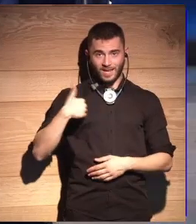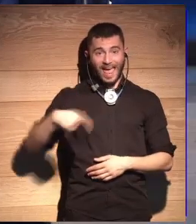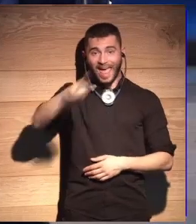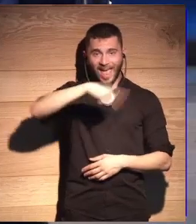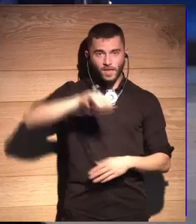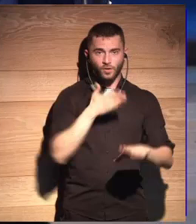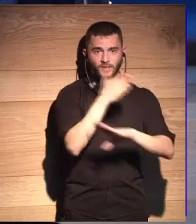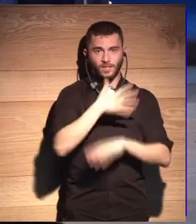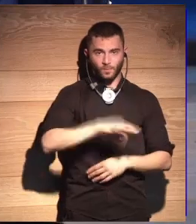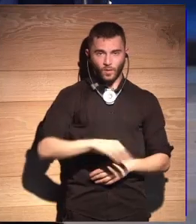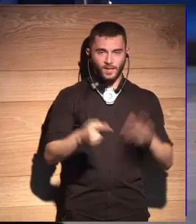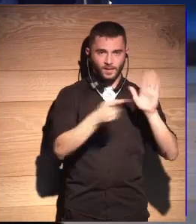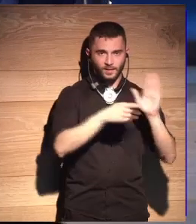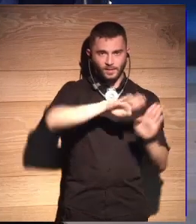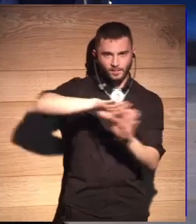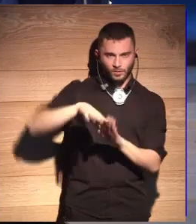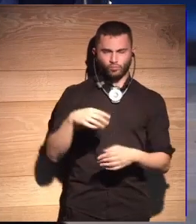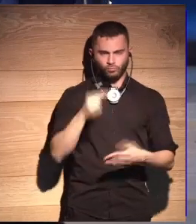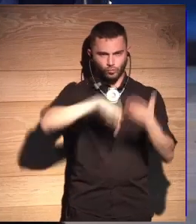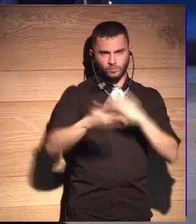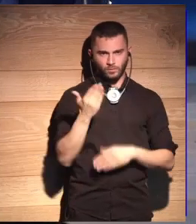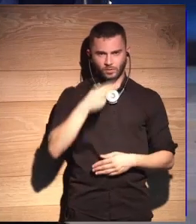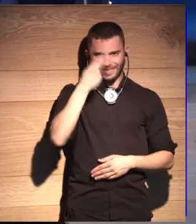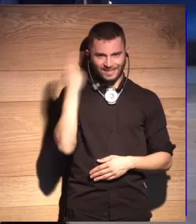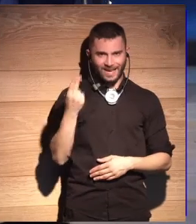because they create history.